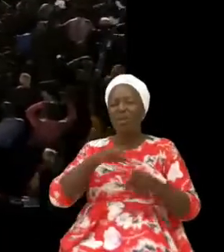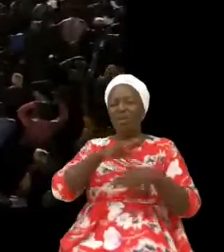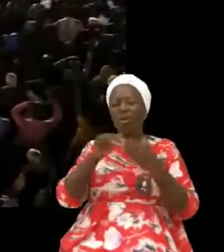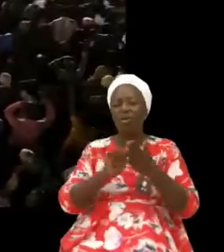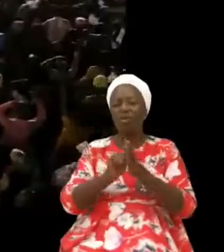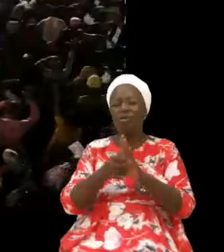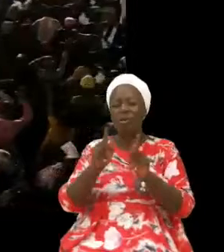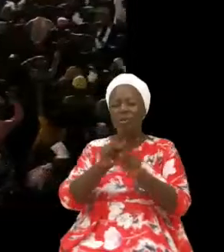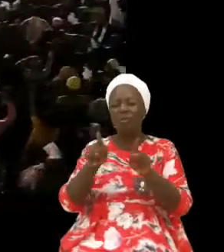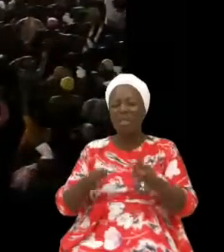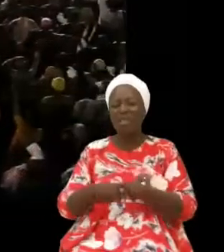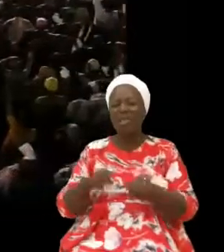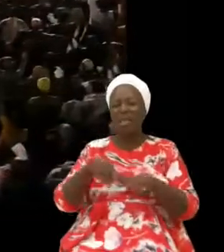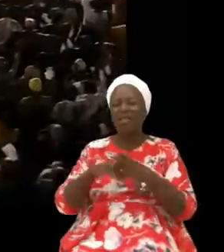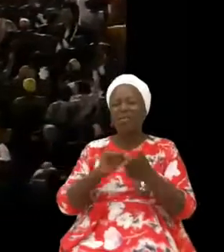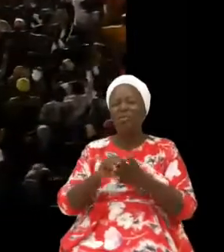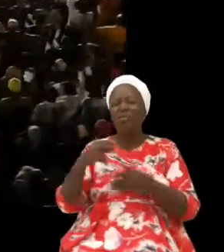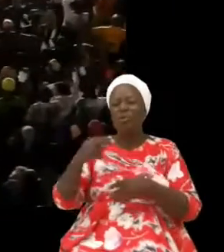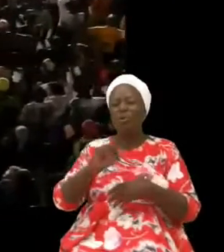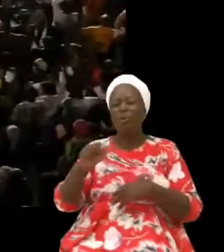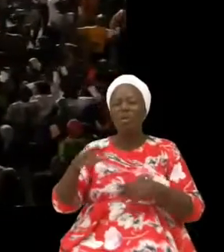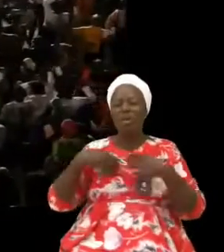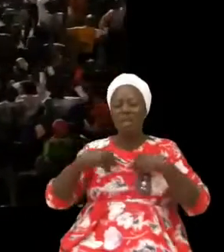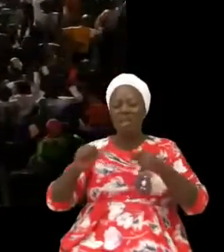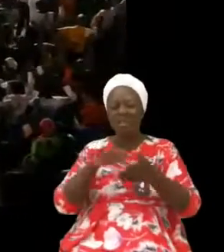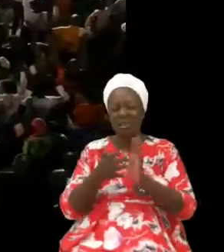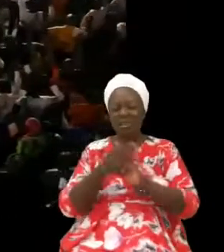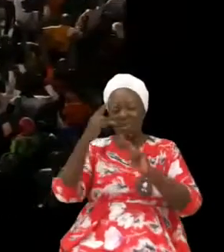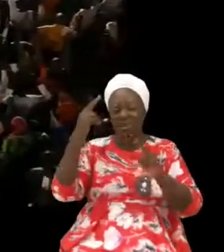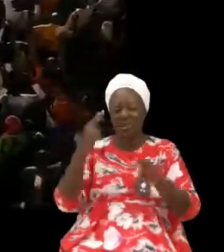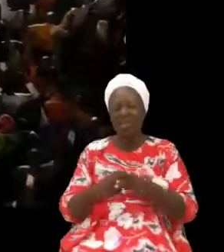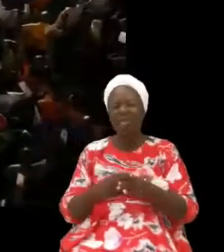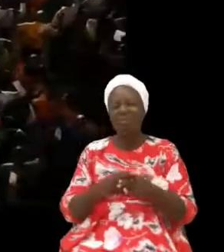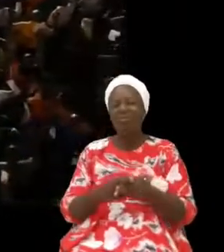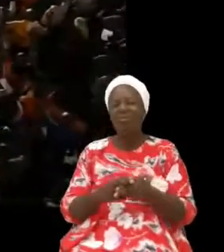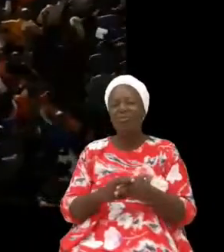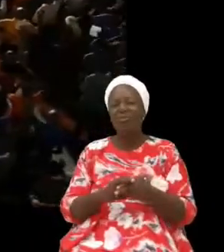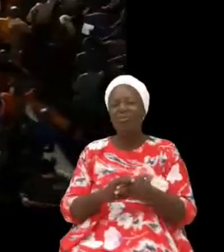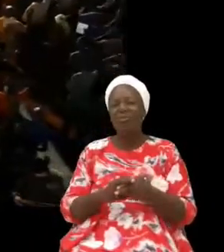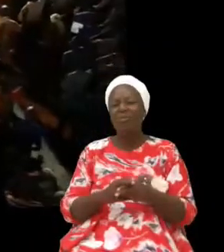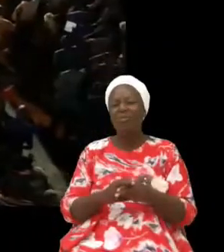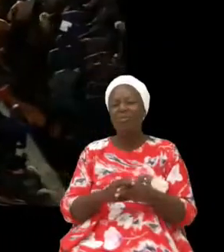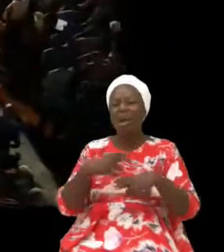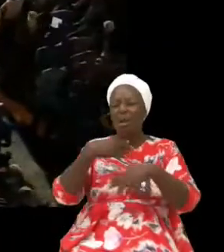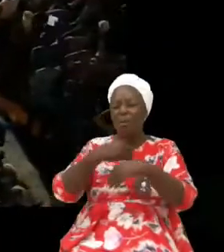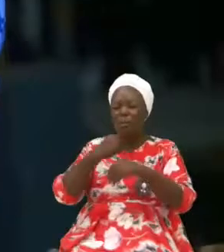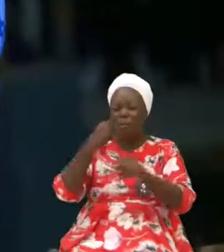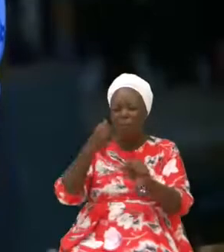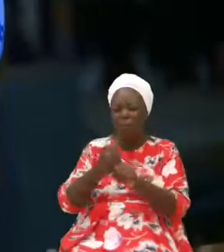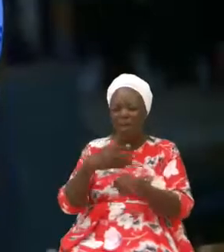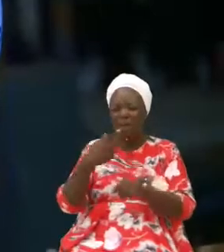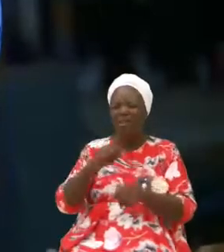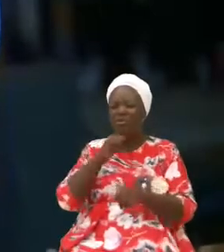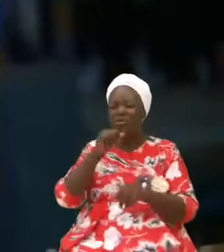hand, healed. And all those places in those halls, healed in Jesus'